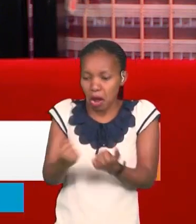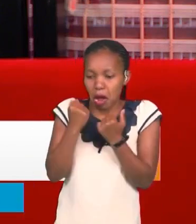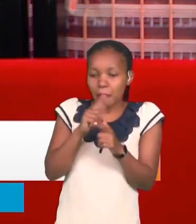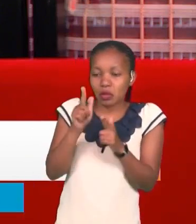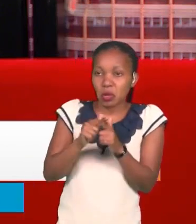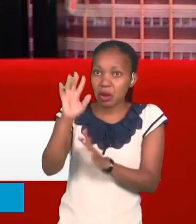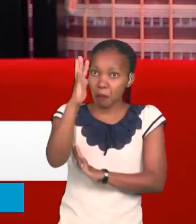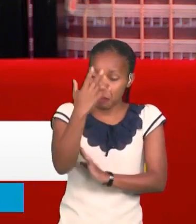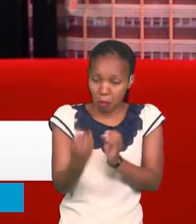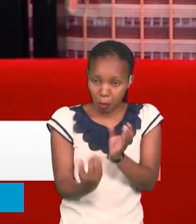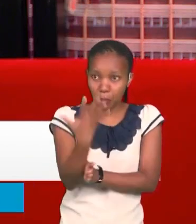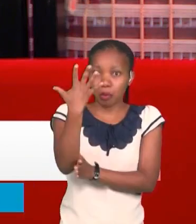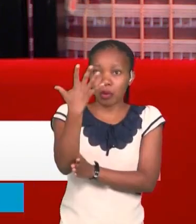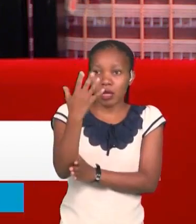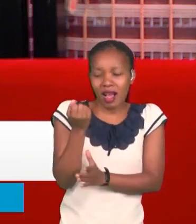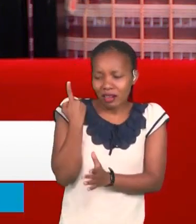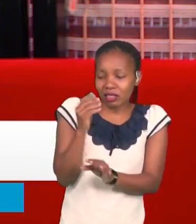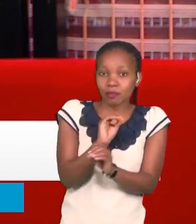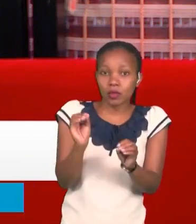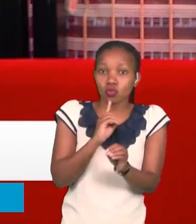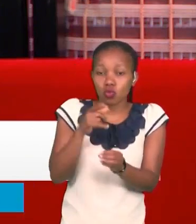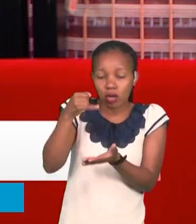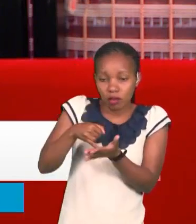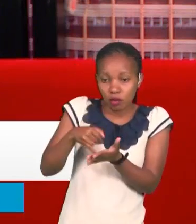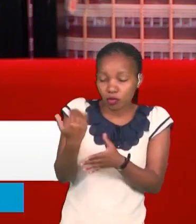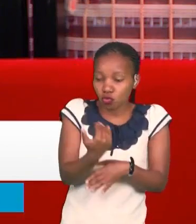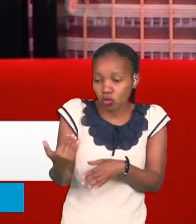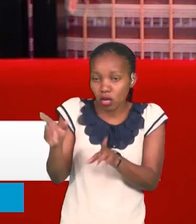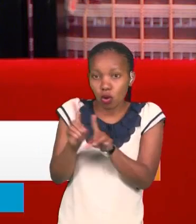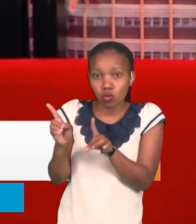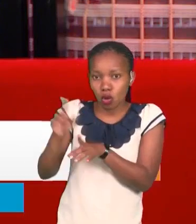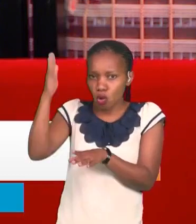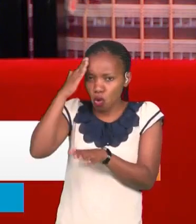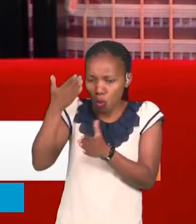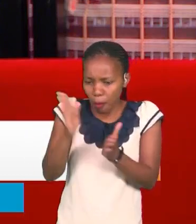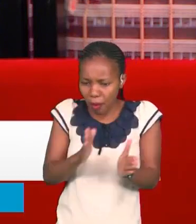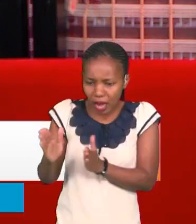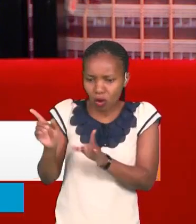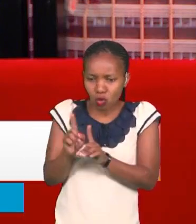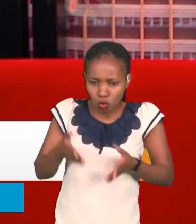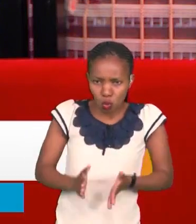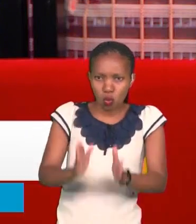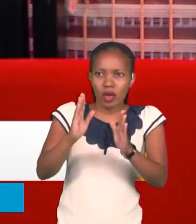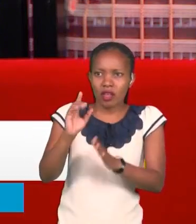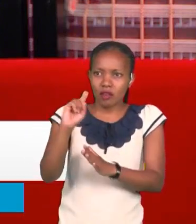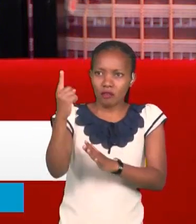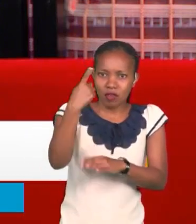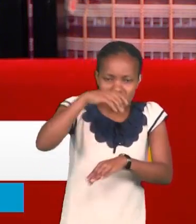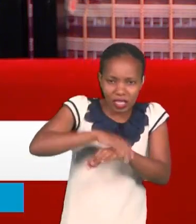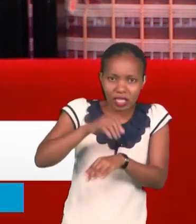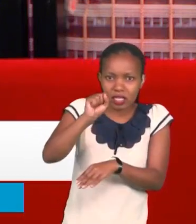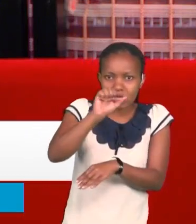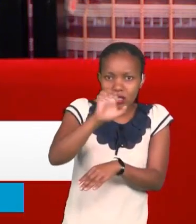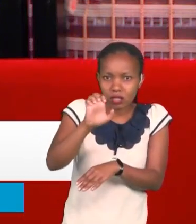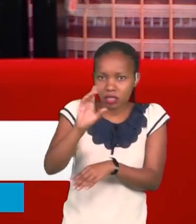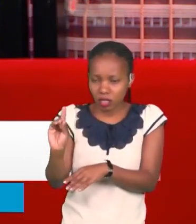they don't have any connection. Yeah. So we are involving the kids to know the procedure. Yeah. You first do the potting, get the seeds,